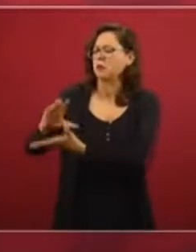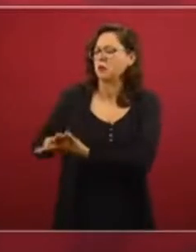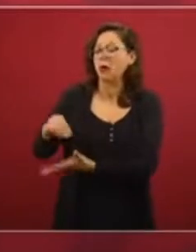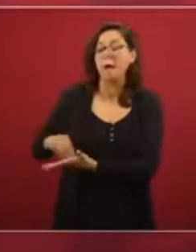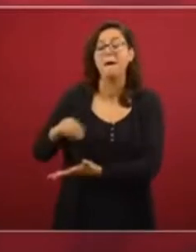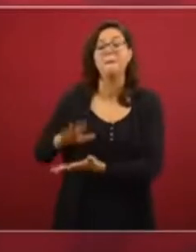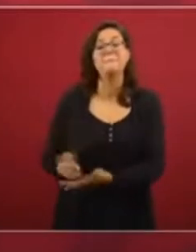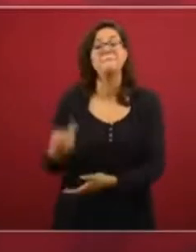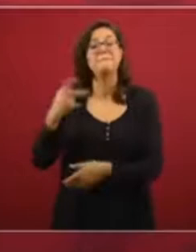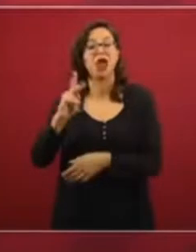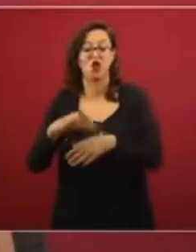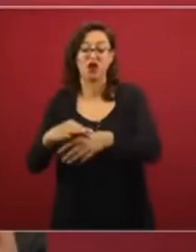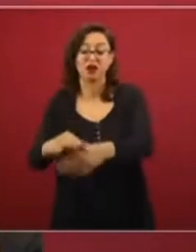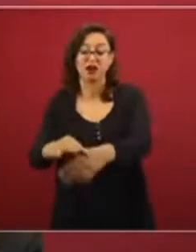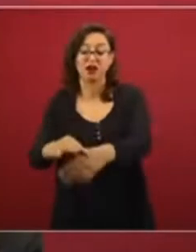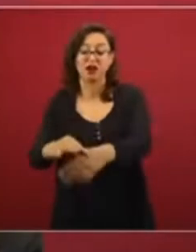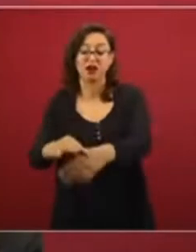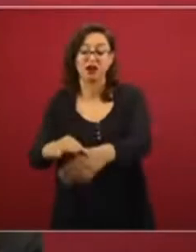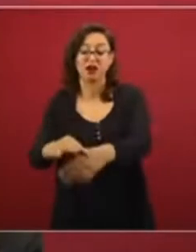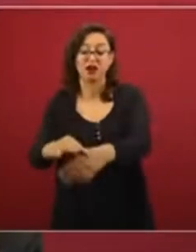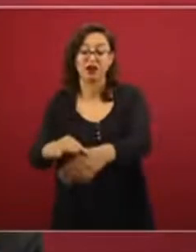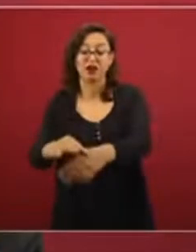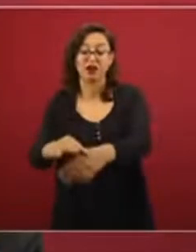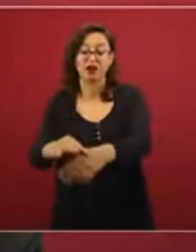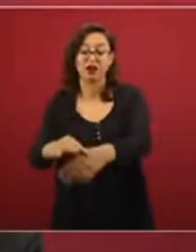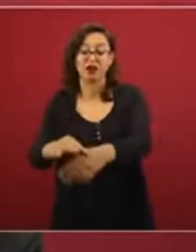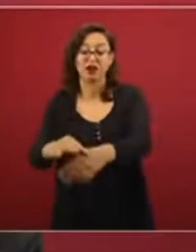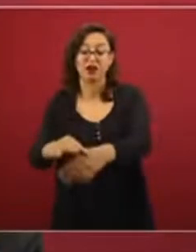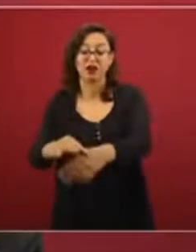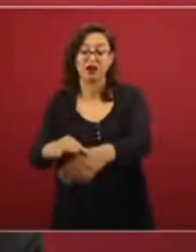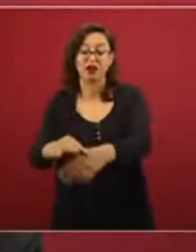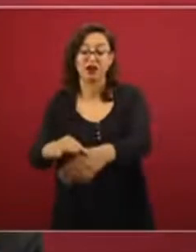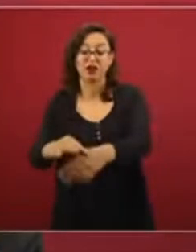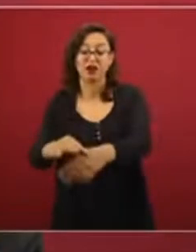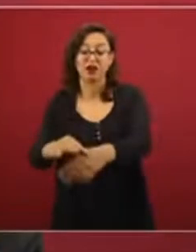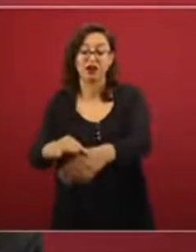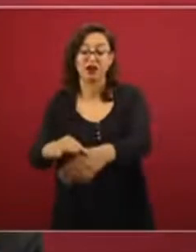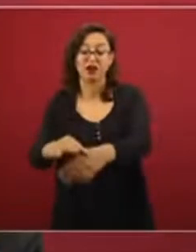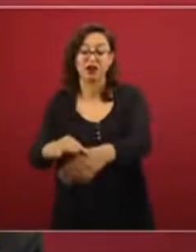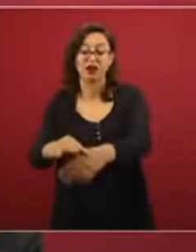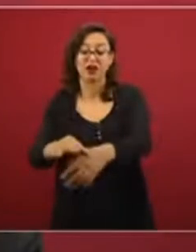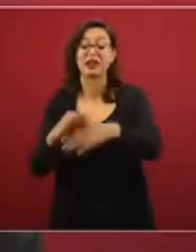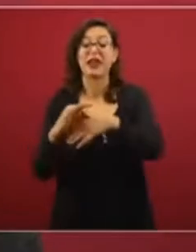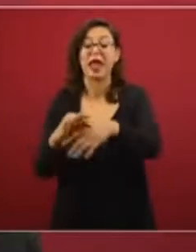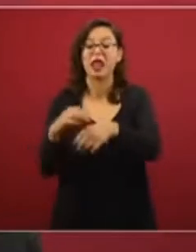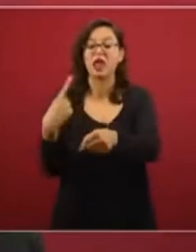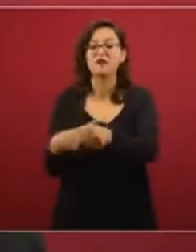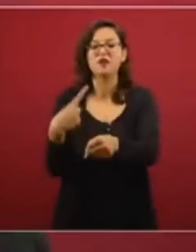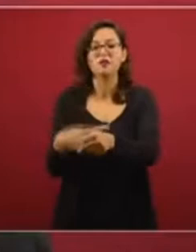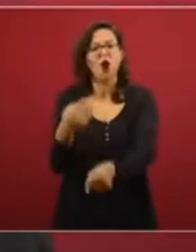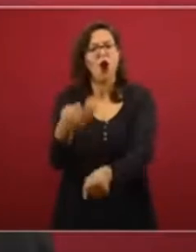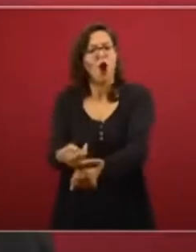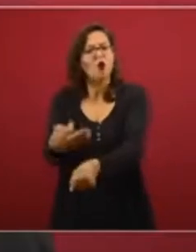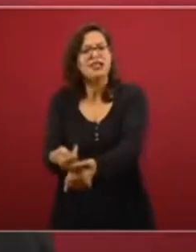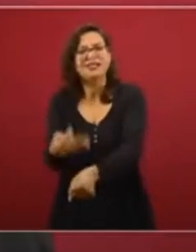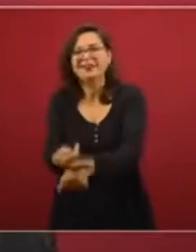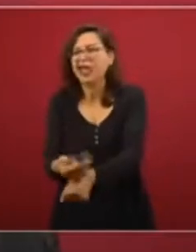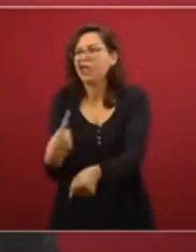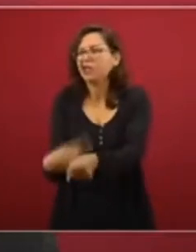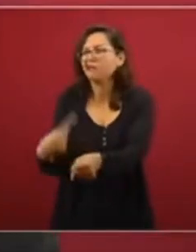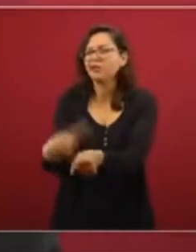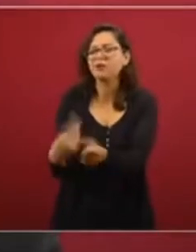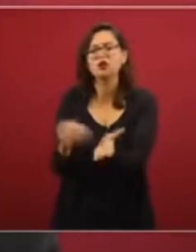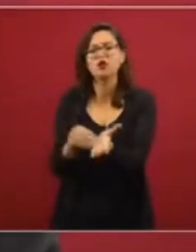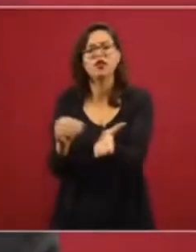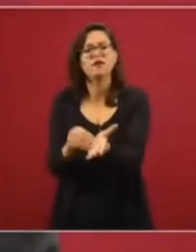netos, la cantidad de personas que están. But in net terms, the quantity of people or persons. Están con enfermedad activa